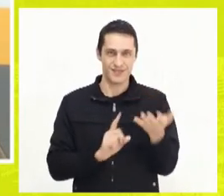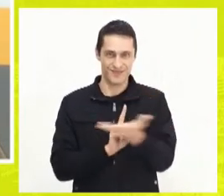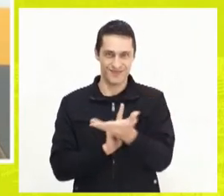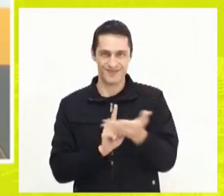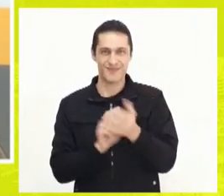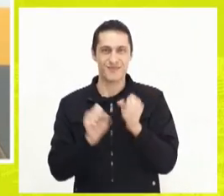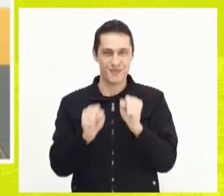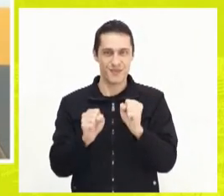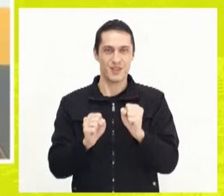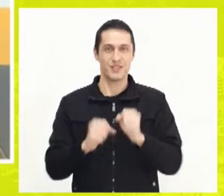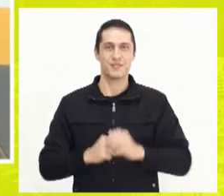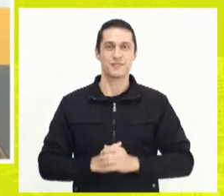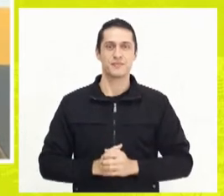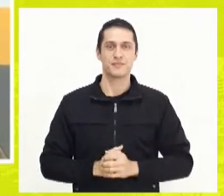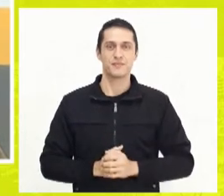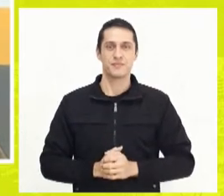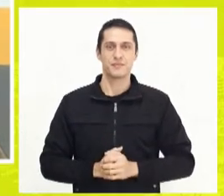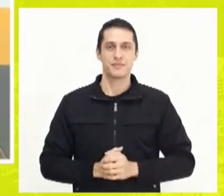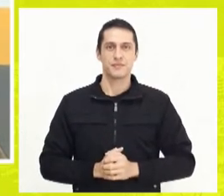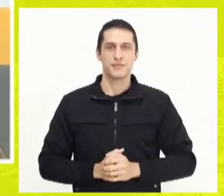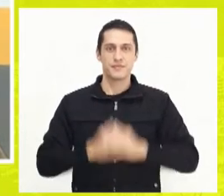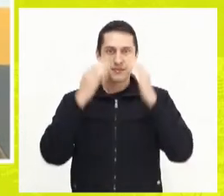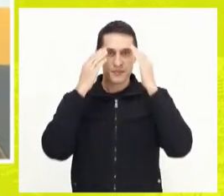you great